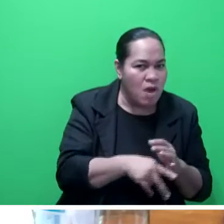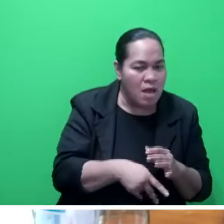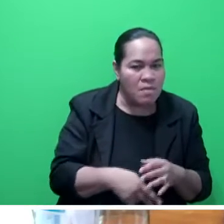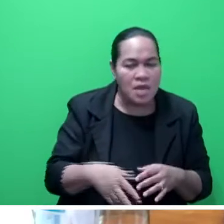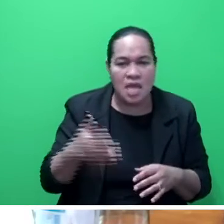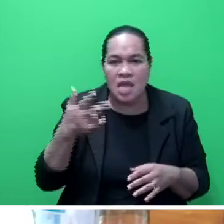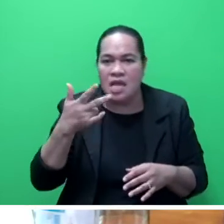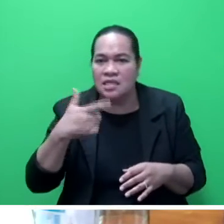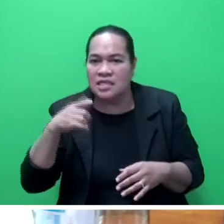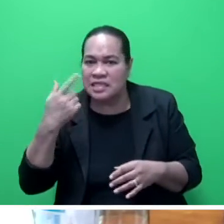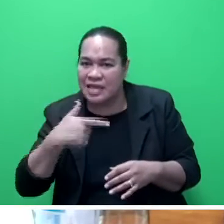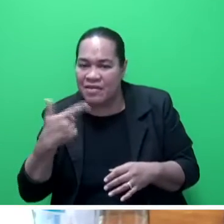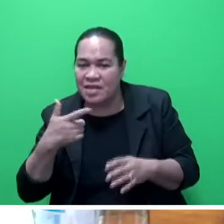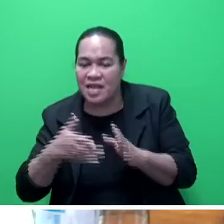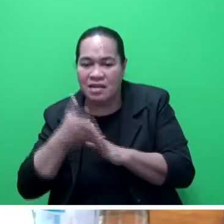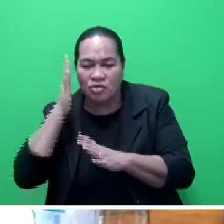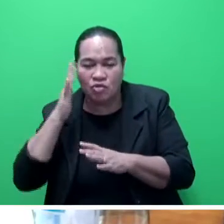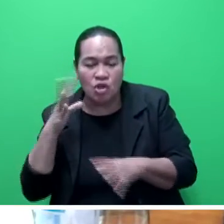at a cost of